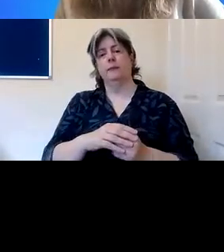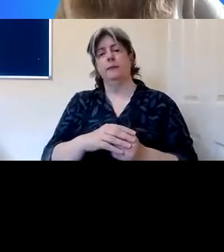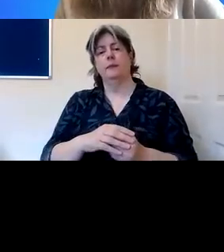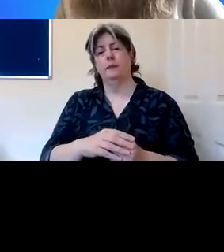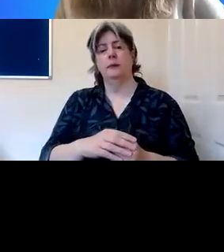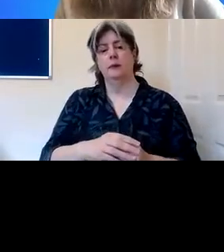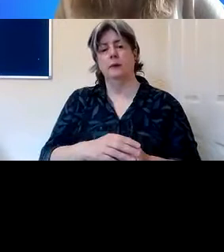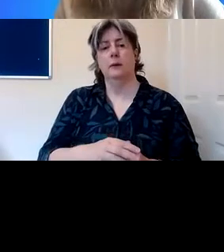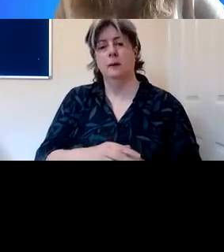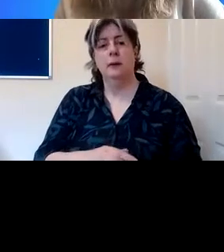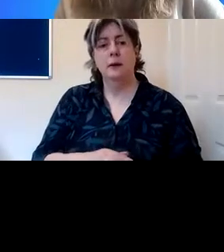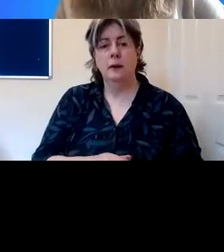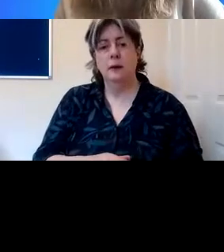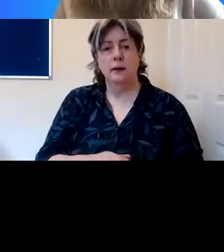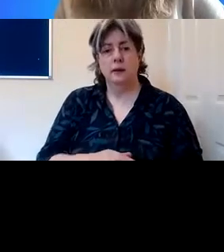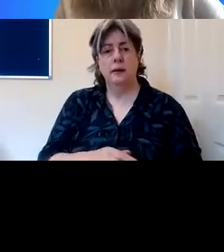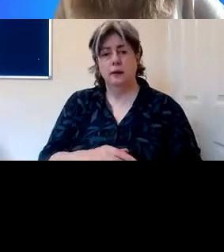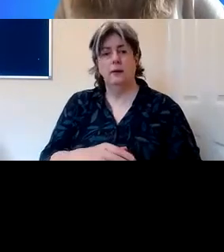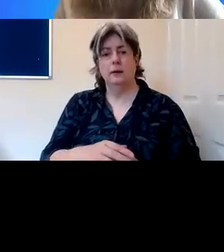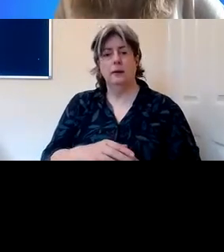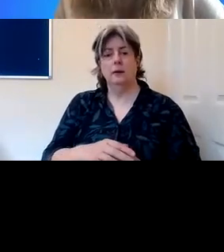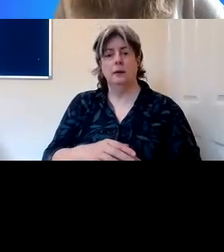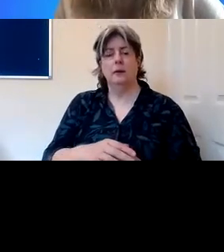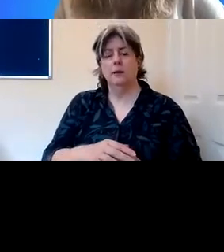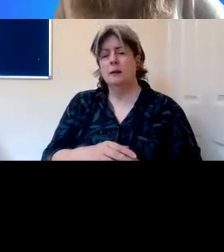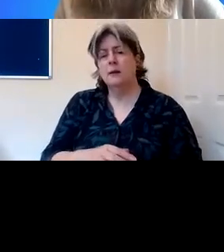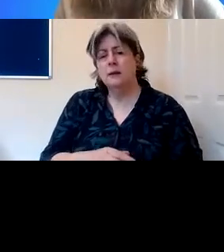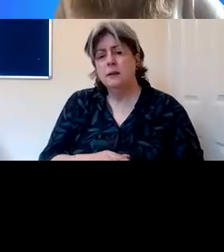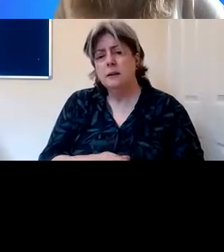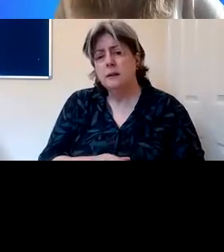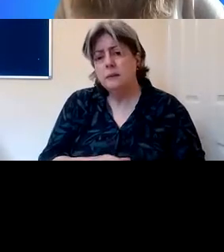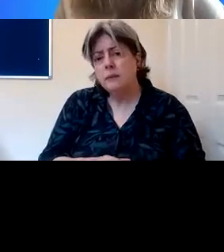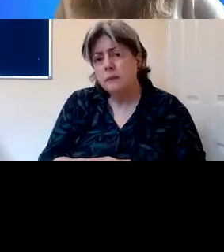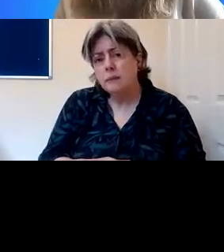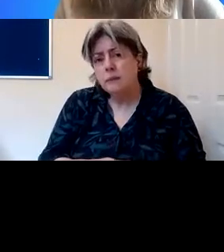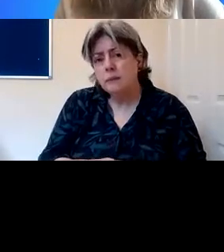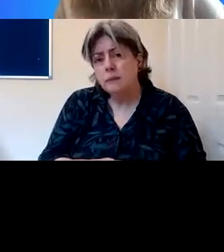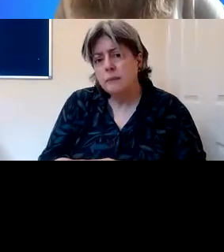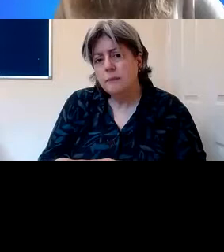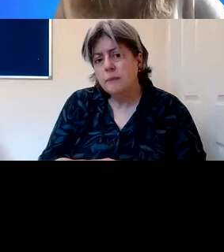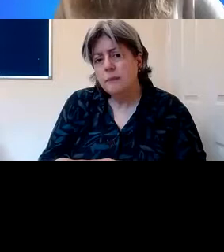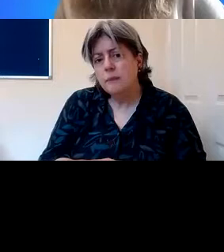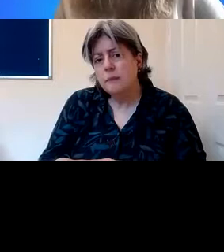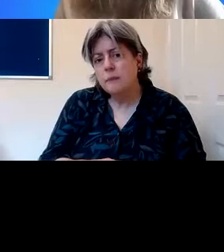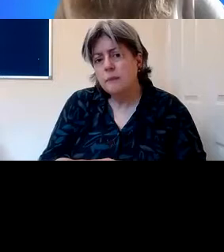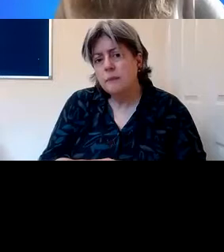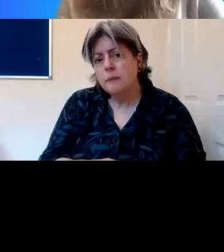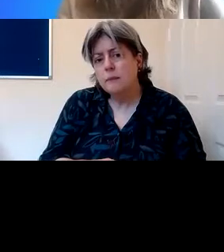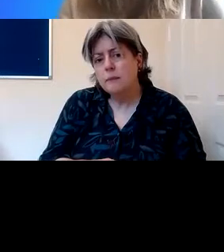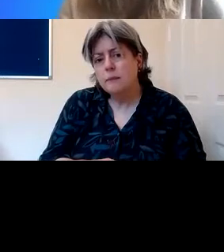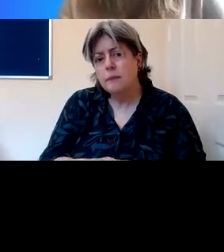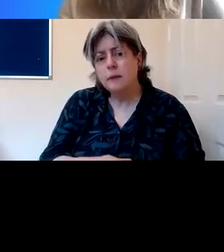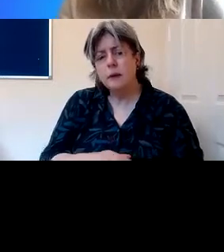coaching horses through the established and agreed peer review mechanisms, Laura. I'm not sure you'd expect me to. You know, we have a process in